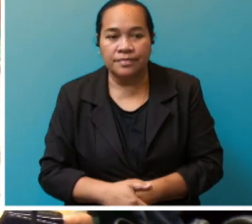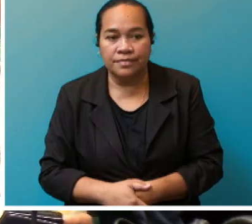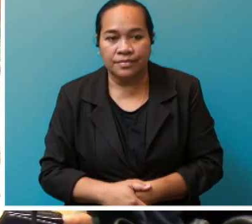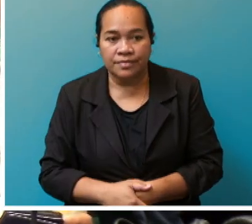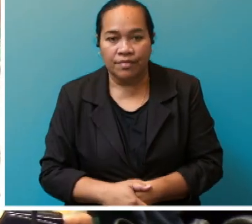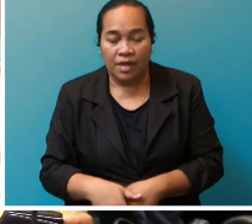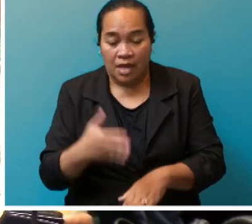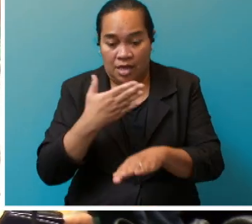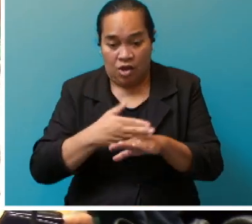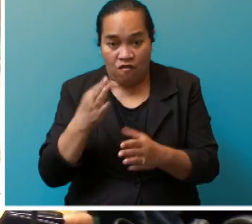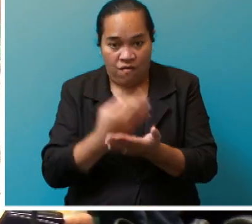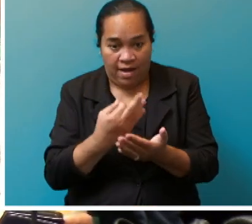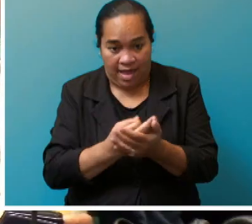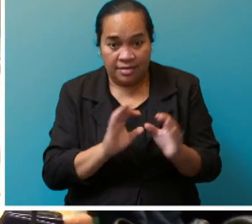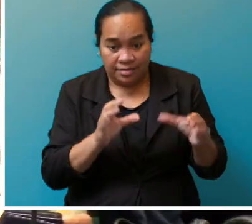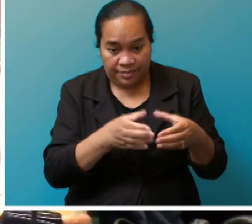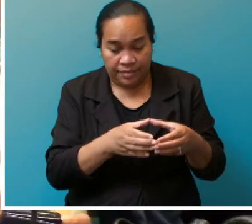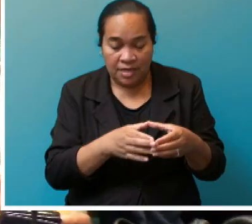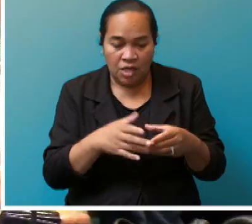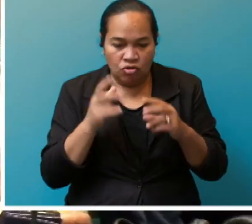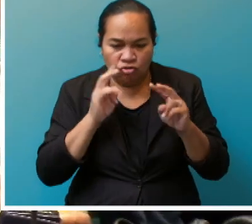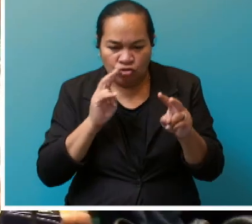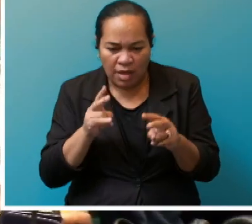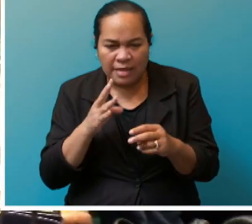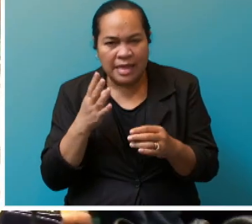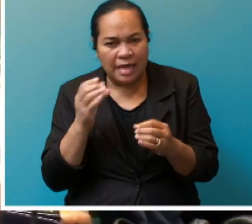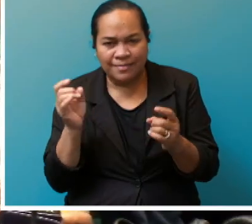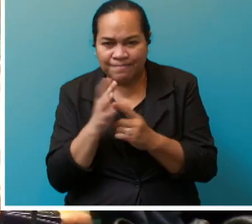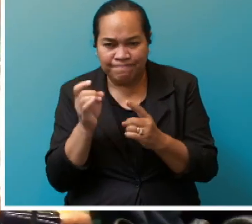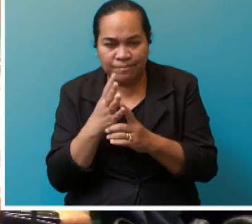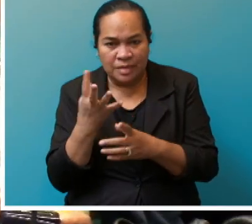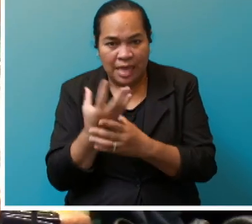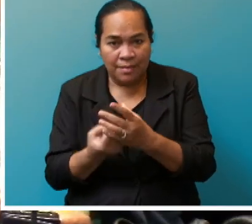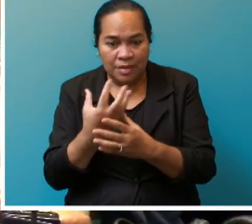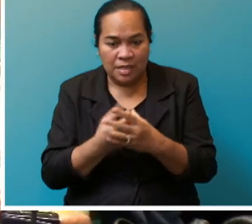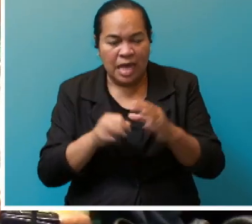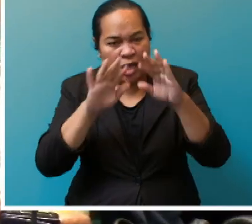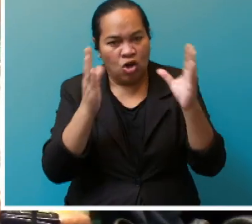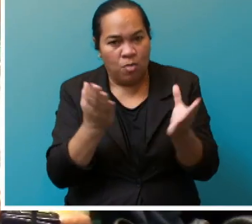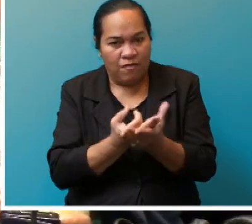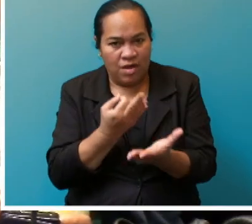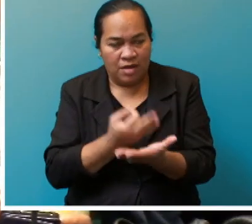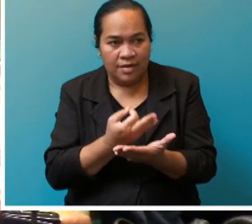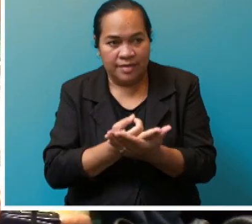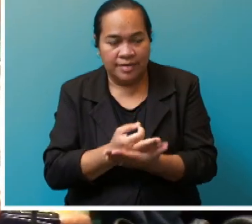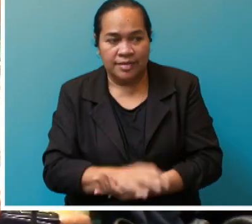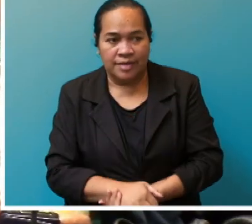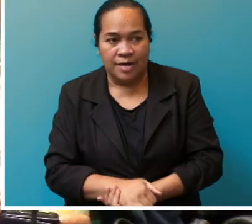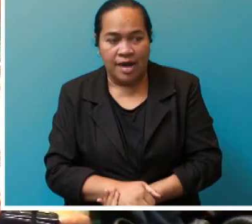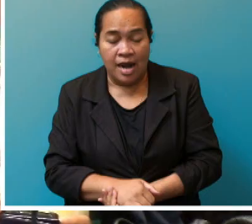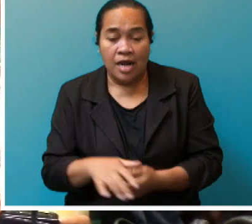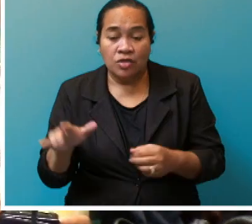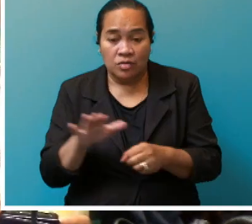financial institution seeks to address the critical gaps in global financing architecture and ensure